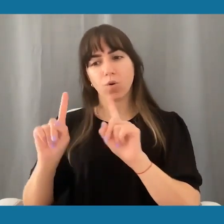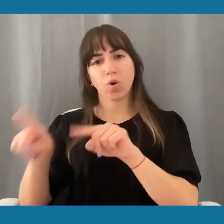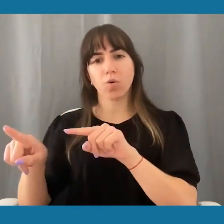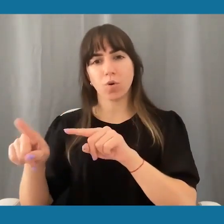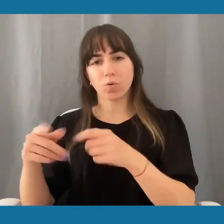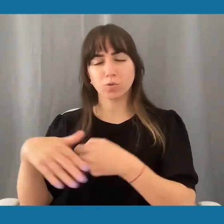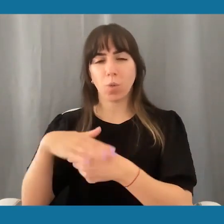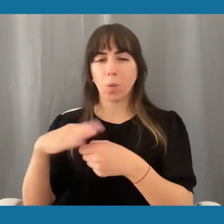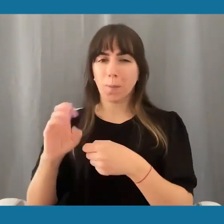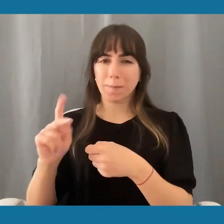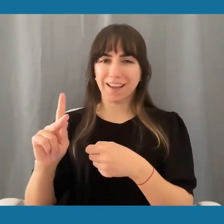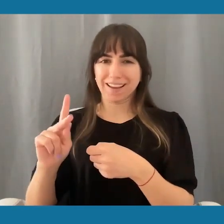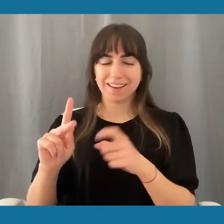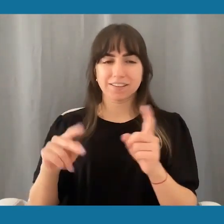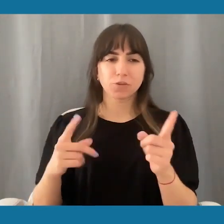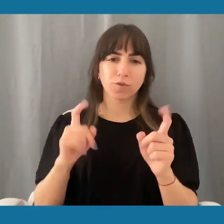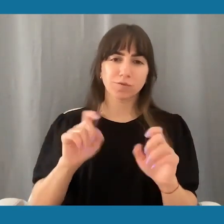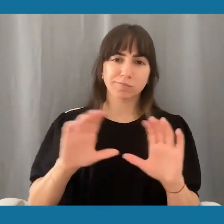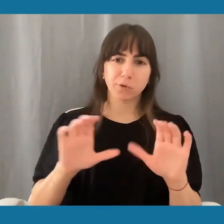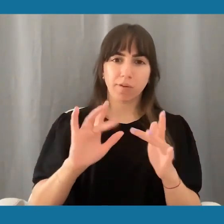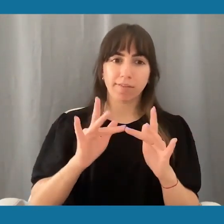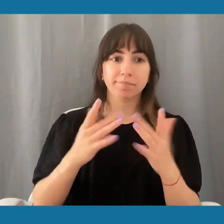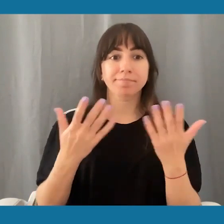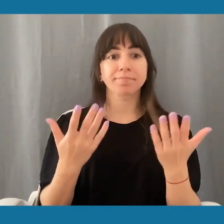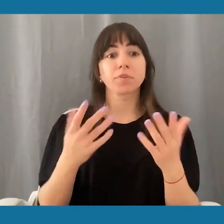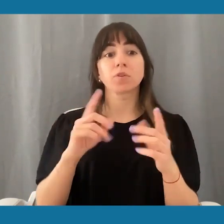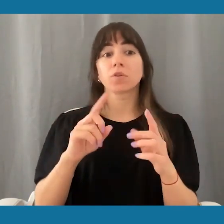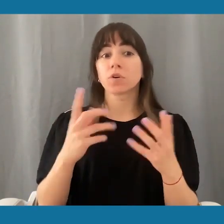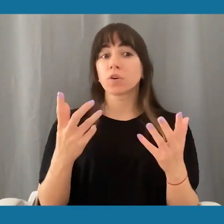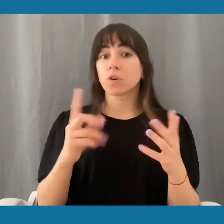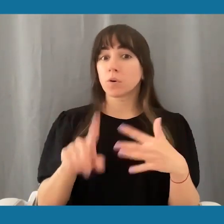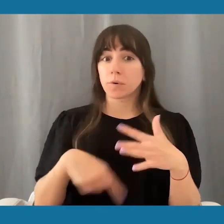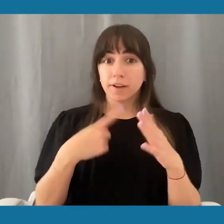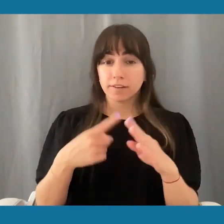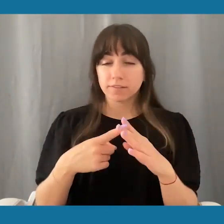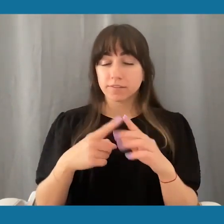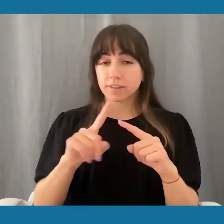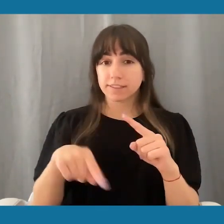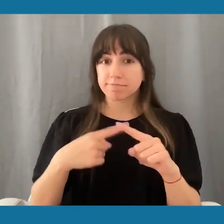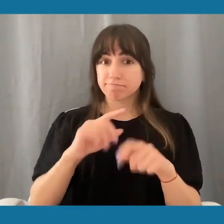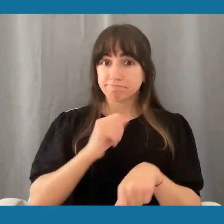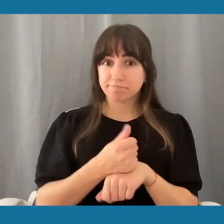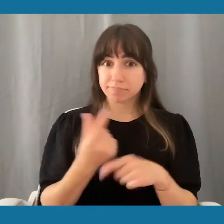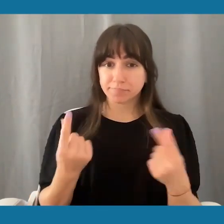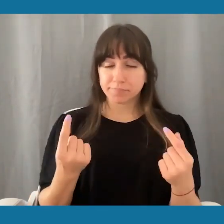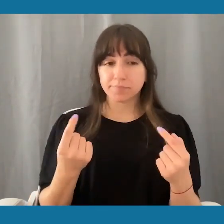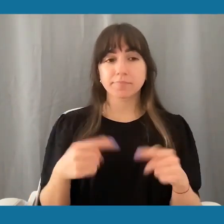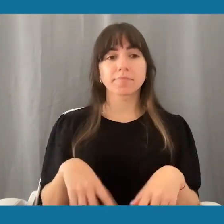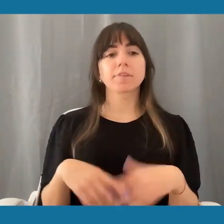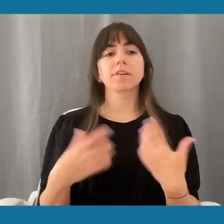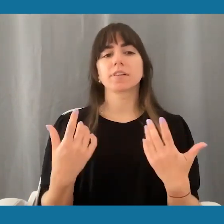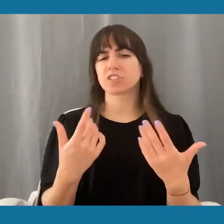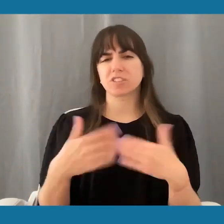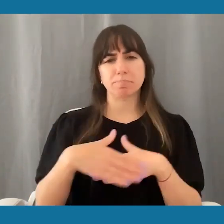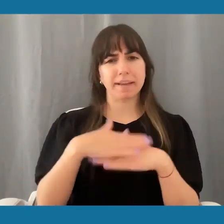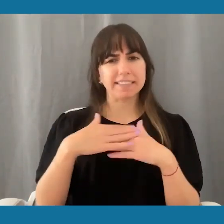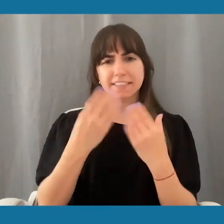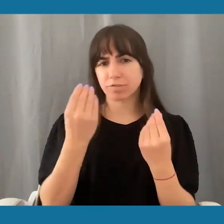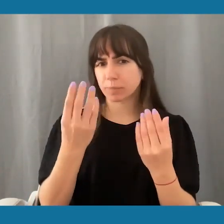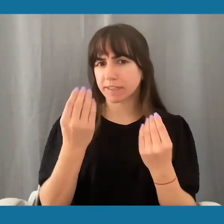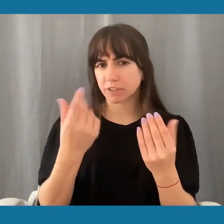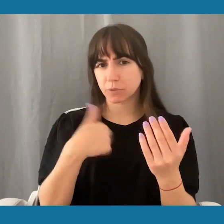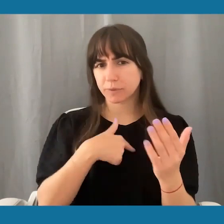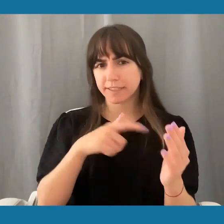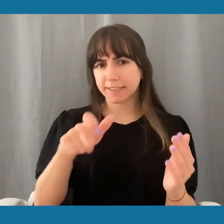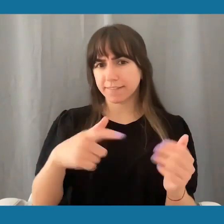financial product, there's some basic information we're going to need to know about you, as well if someone's opening this on your behalf, their information as